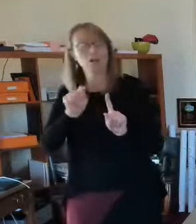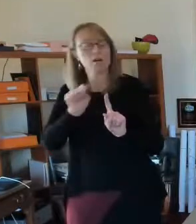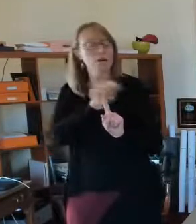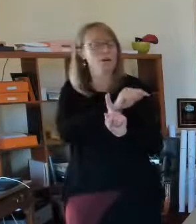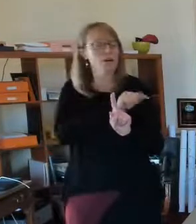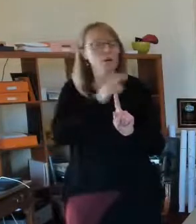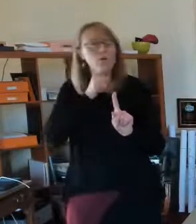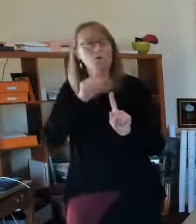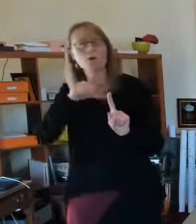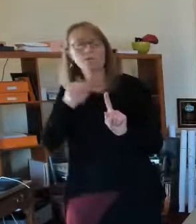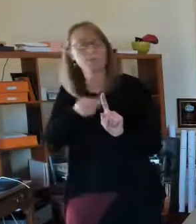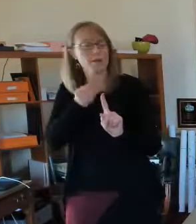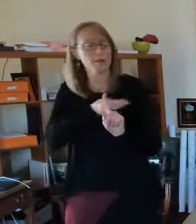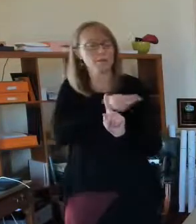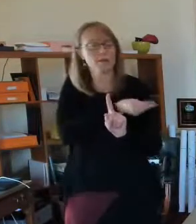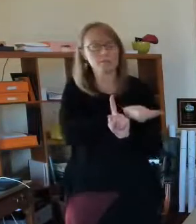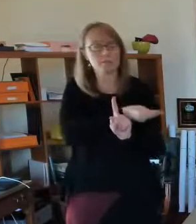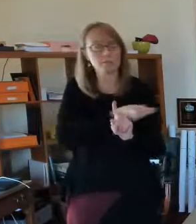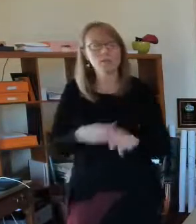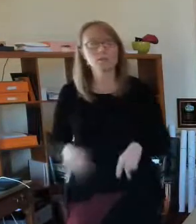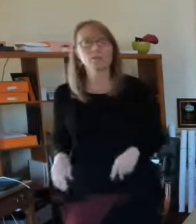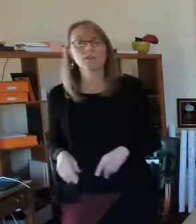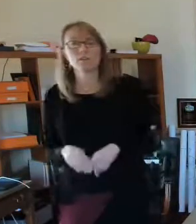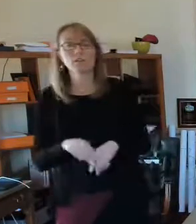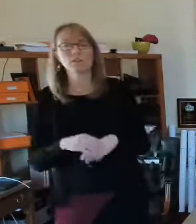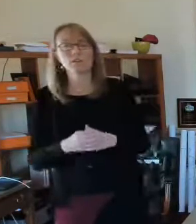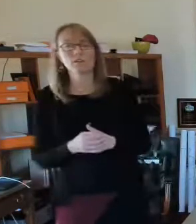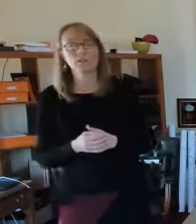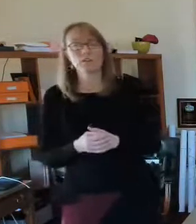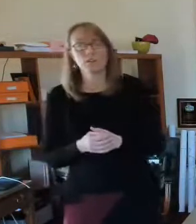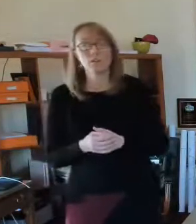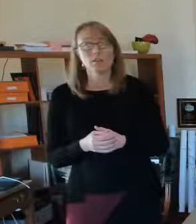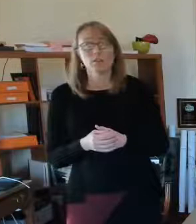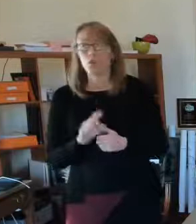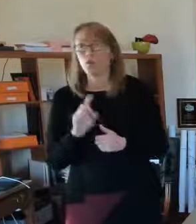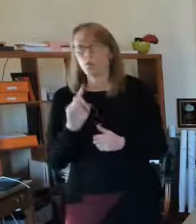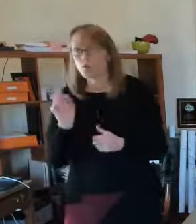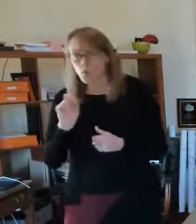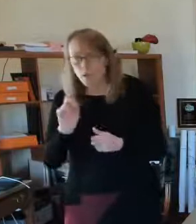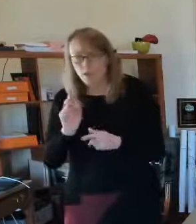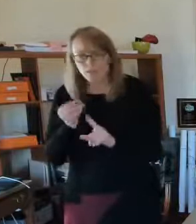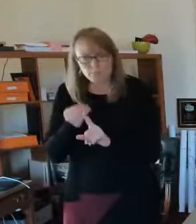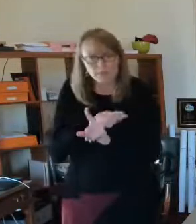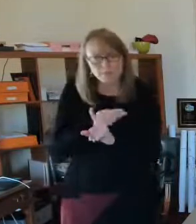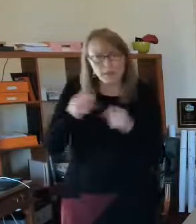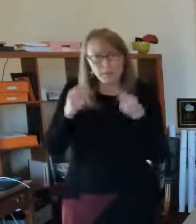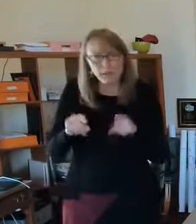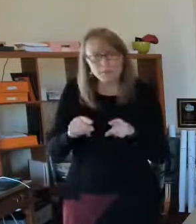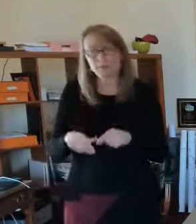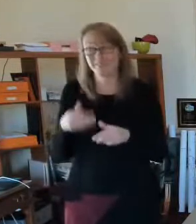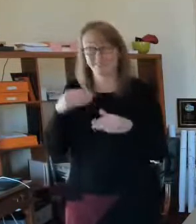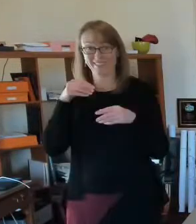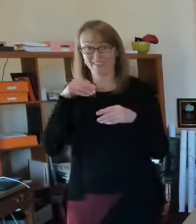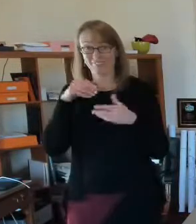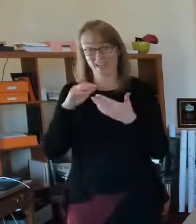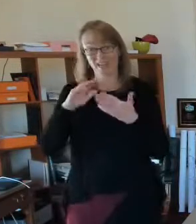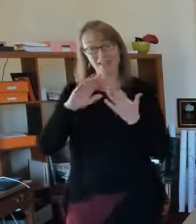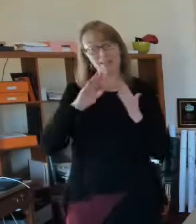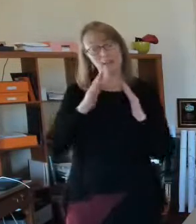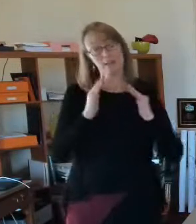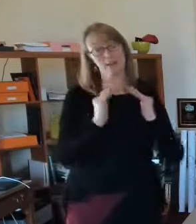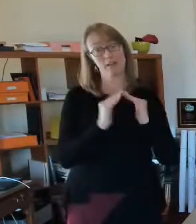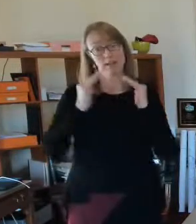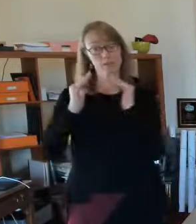have concluded is that this spread is really happening in neighborhoods, between neighbors, in close